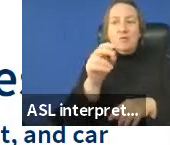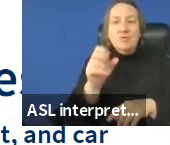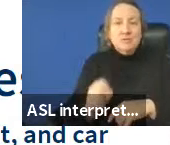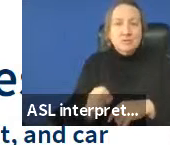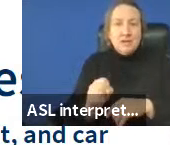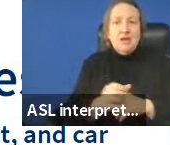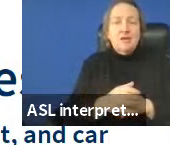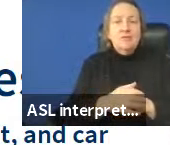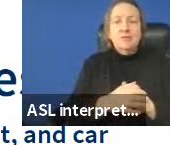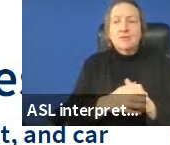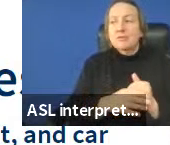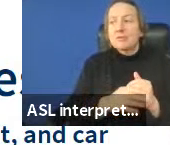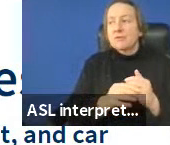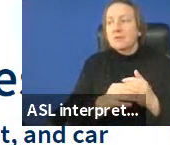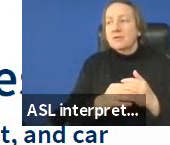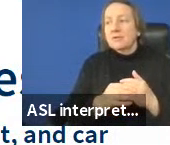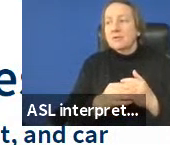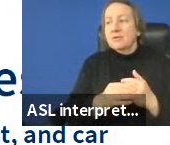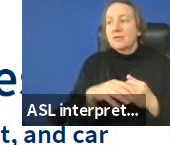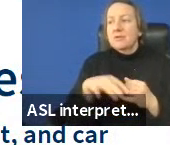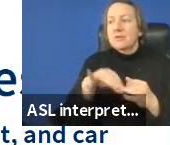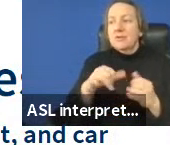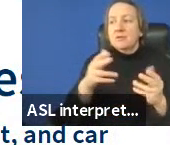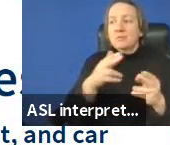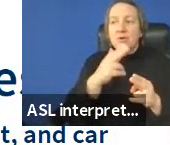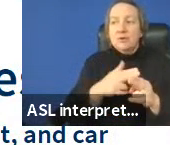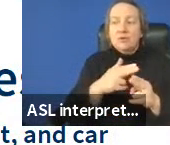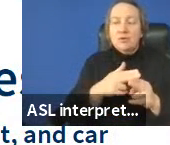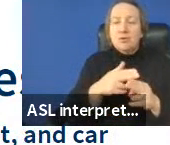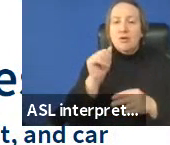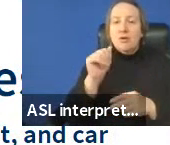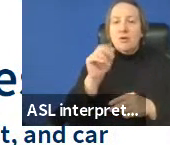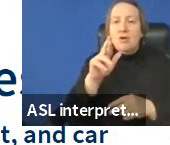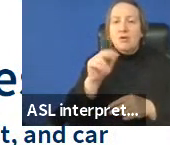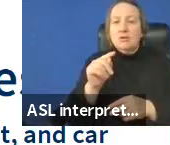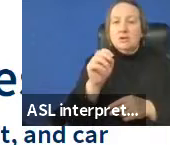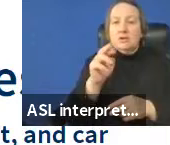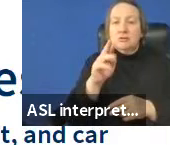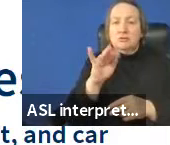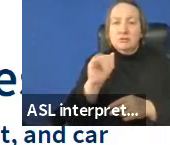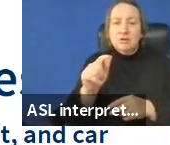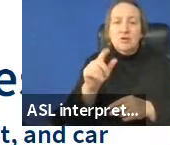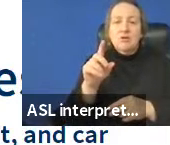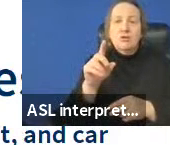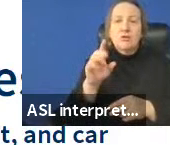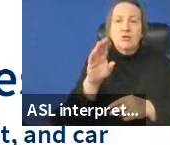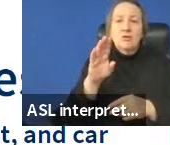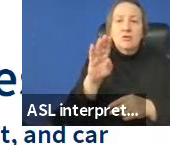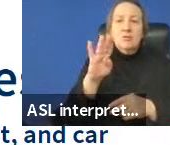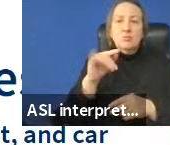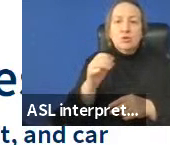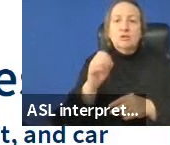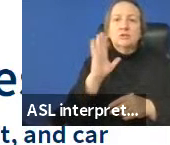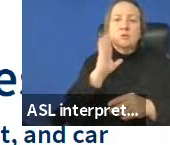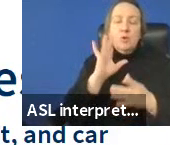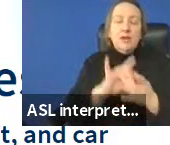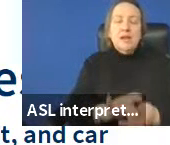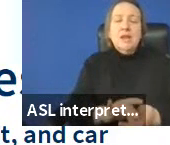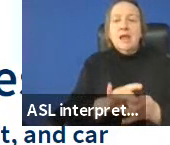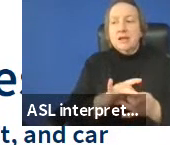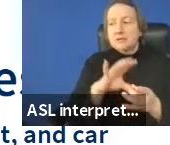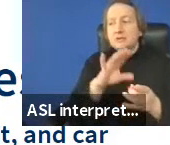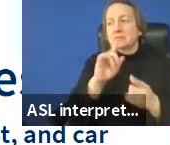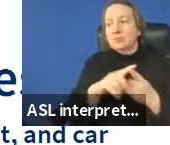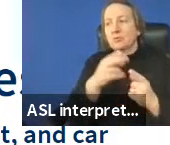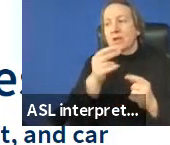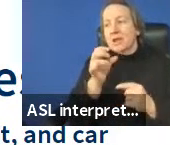real world. And that is what we refer to as the arterial bridge that would connect Marine Drive to Hayden Island. So if a